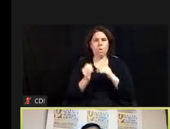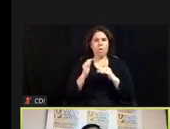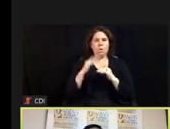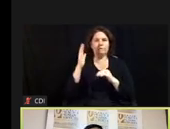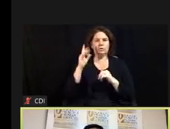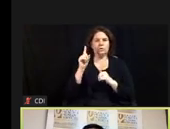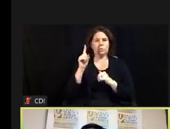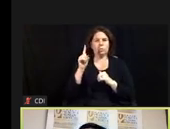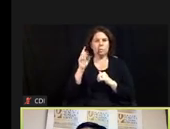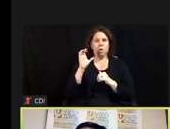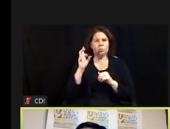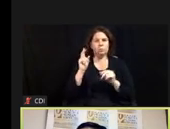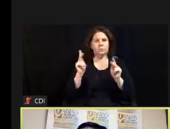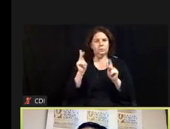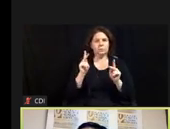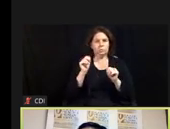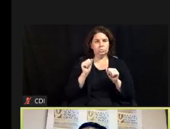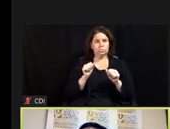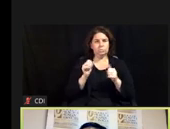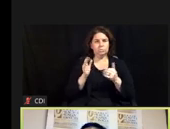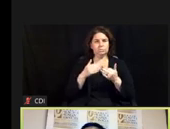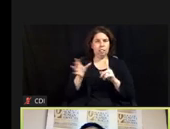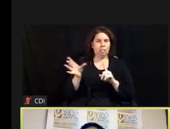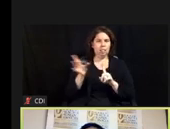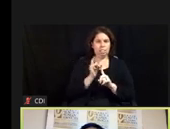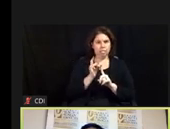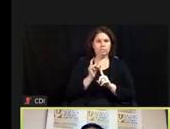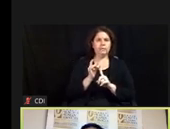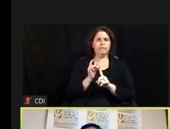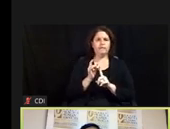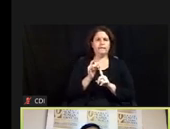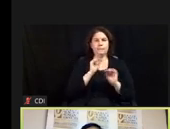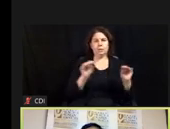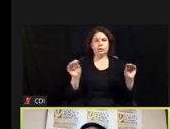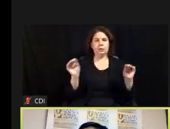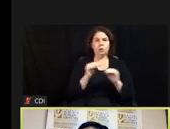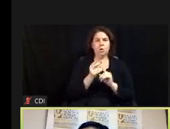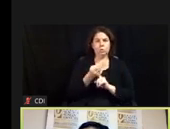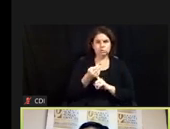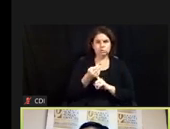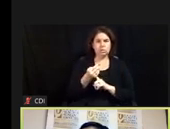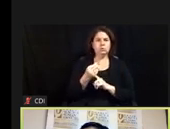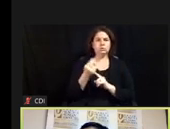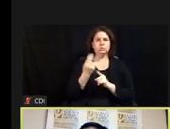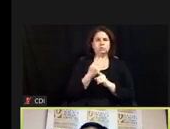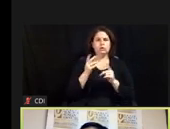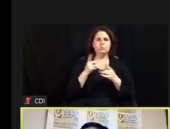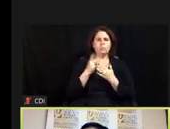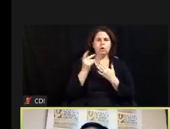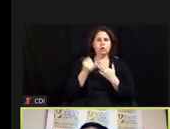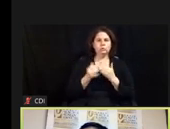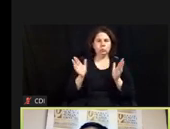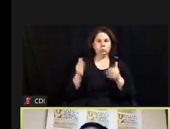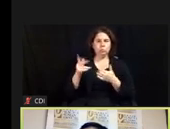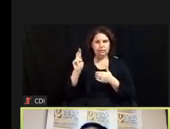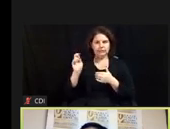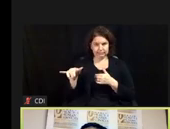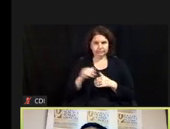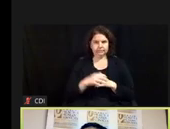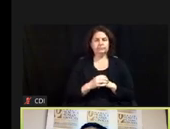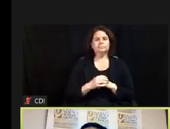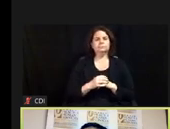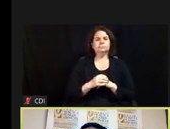and families in motels with Project Room Key. This is a state program, and during this time